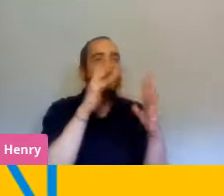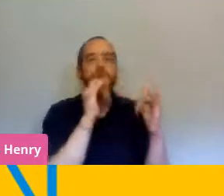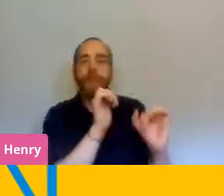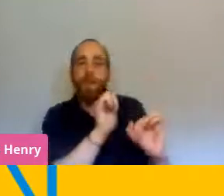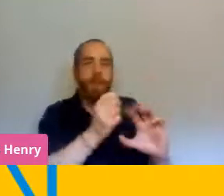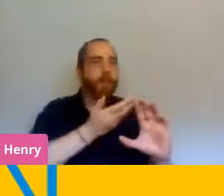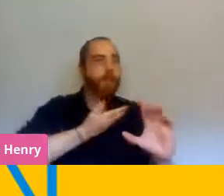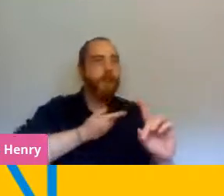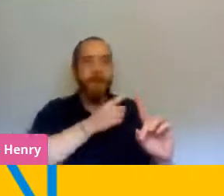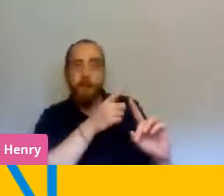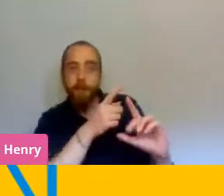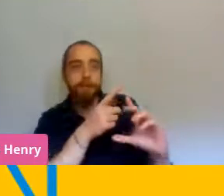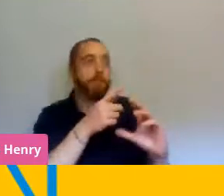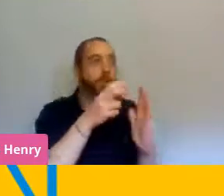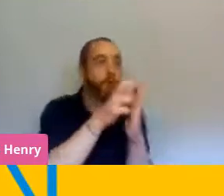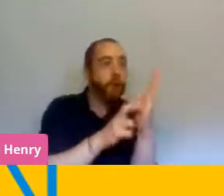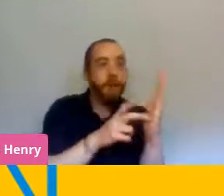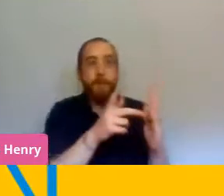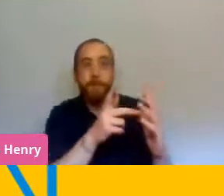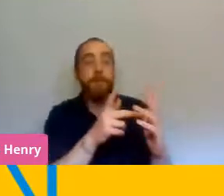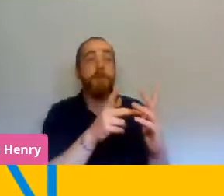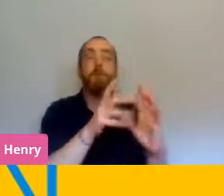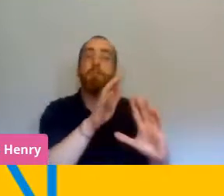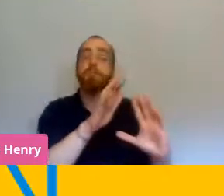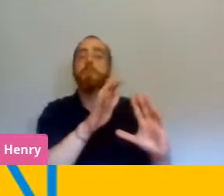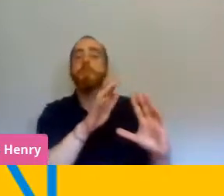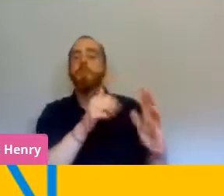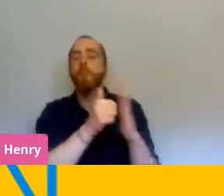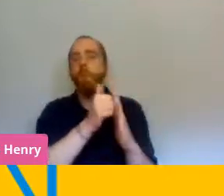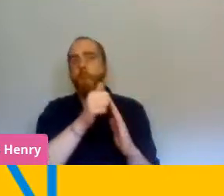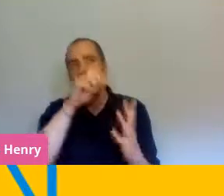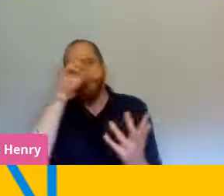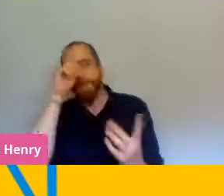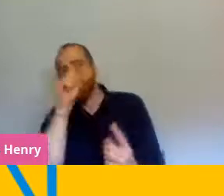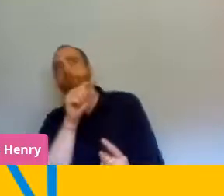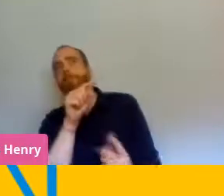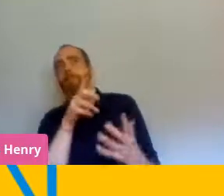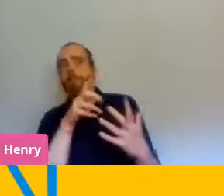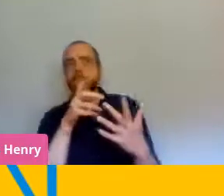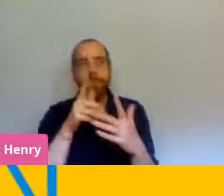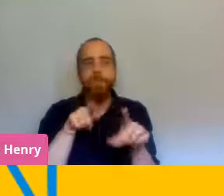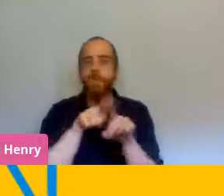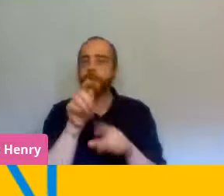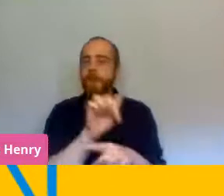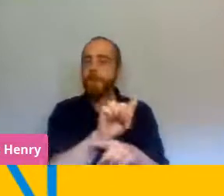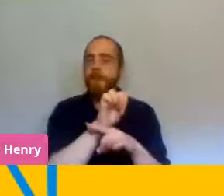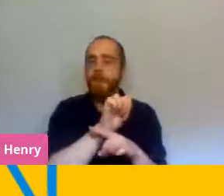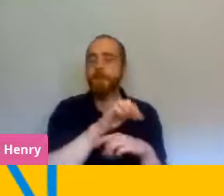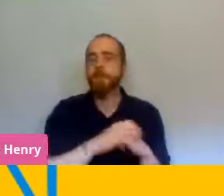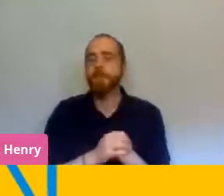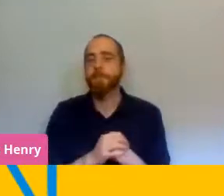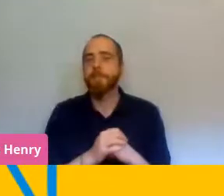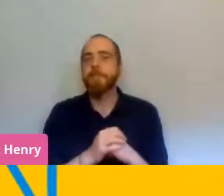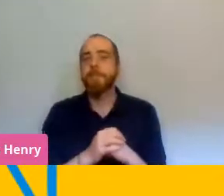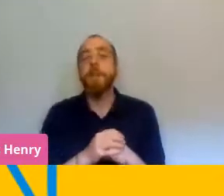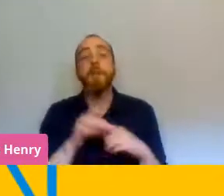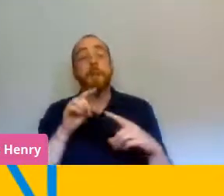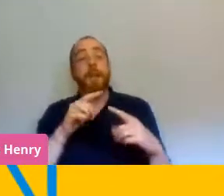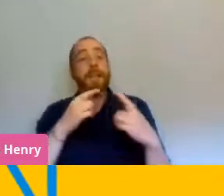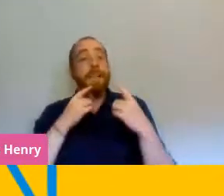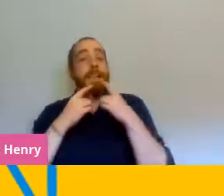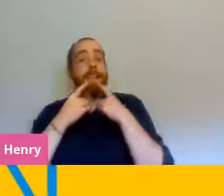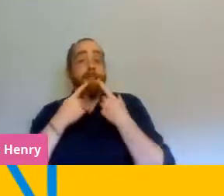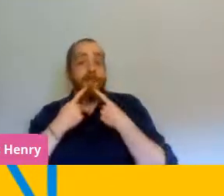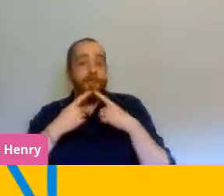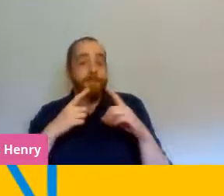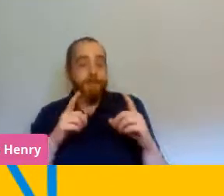forgotten. But my message to people here, who I think a lot of university people are listening, is that if an